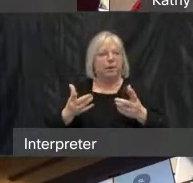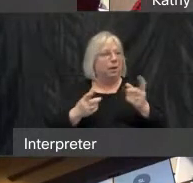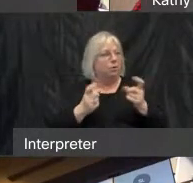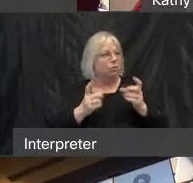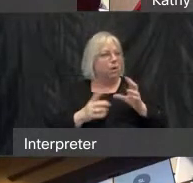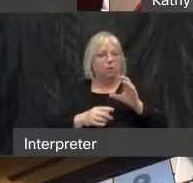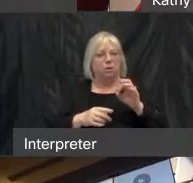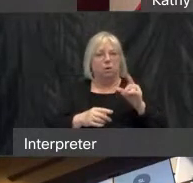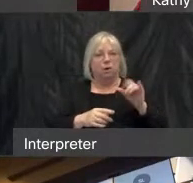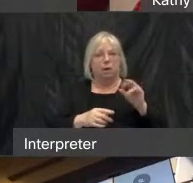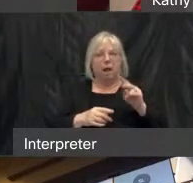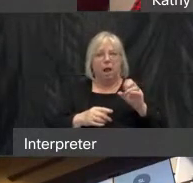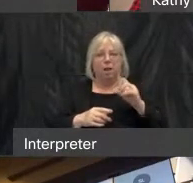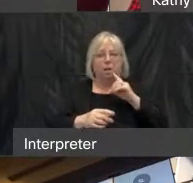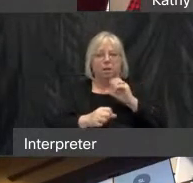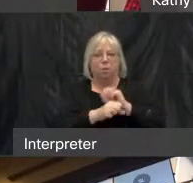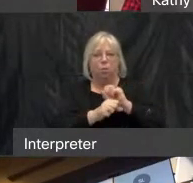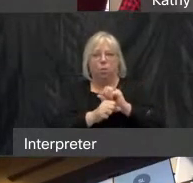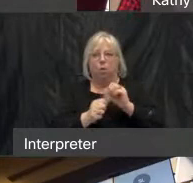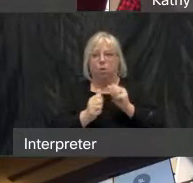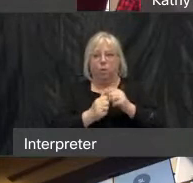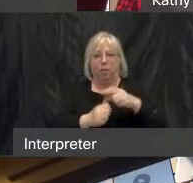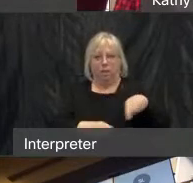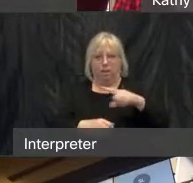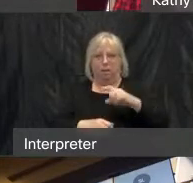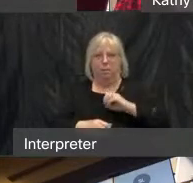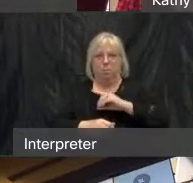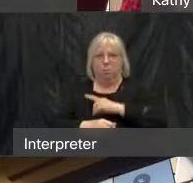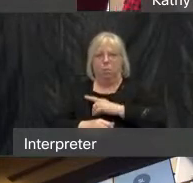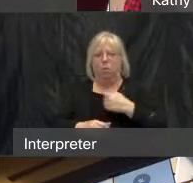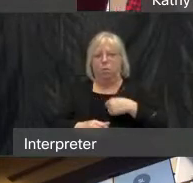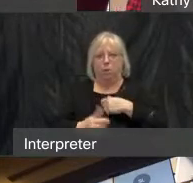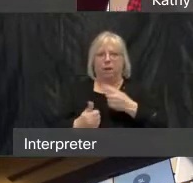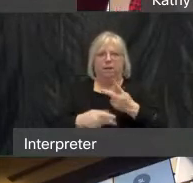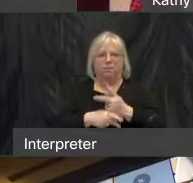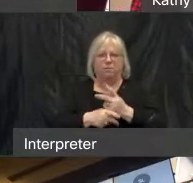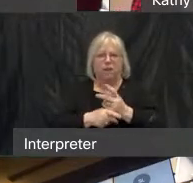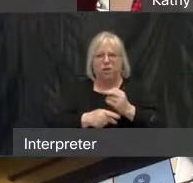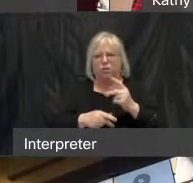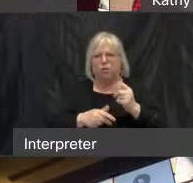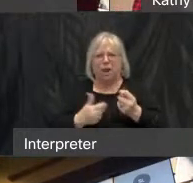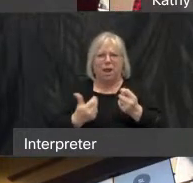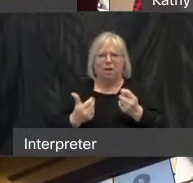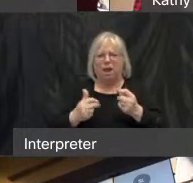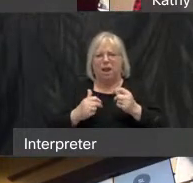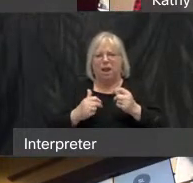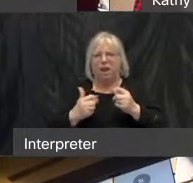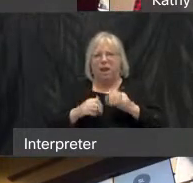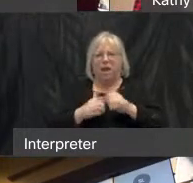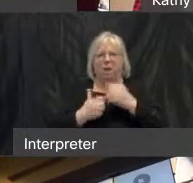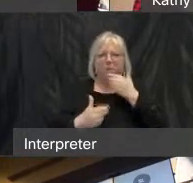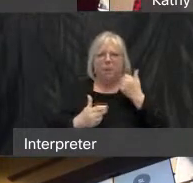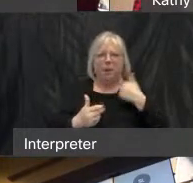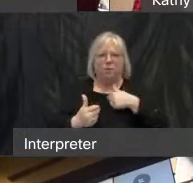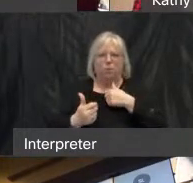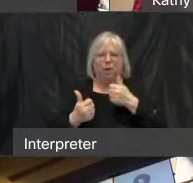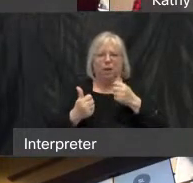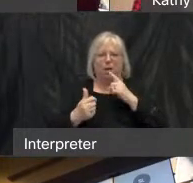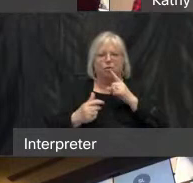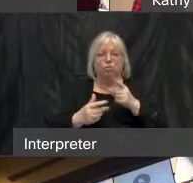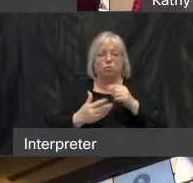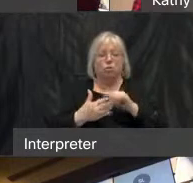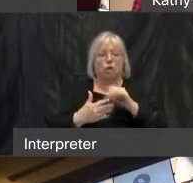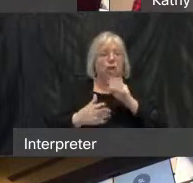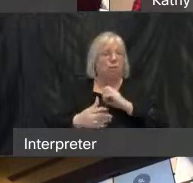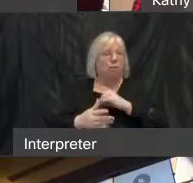Director Collins can work with me and Mr. Moore. Mm-hmm. We can figure out what best fits, because we want to ensure that board members get